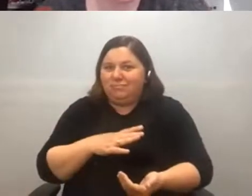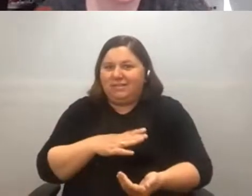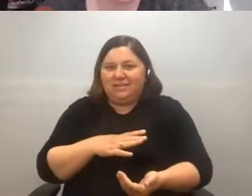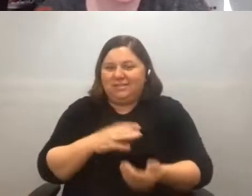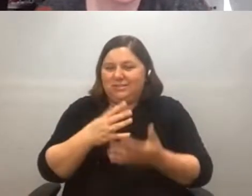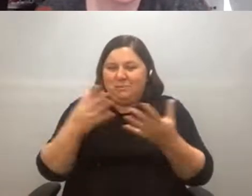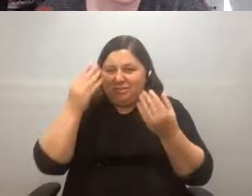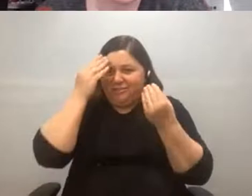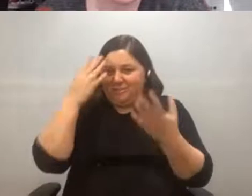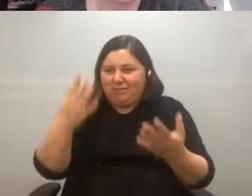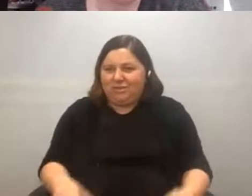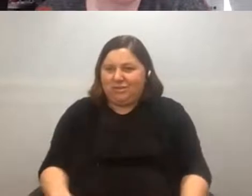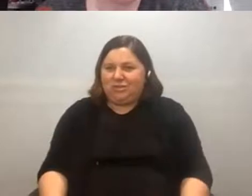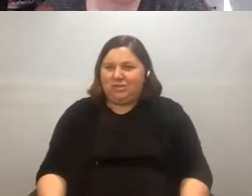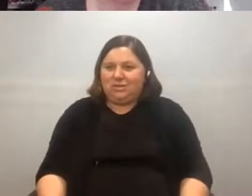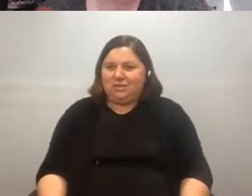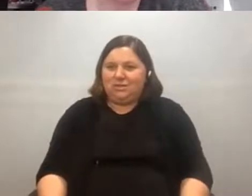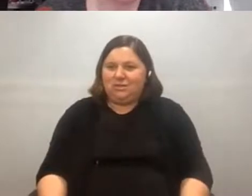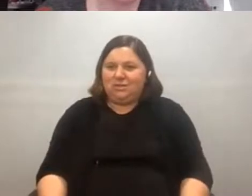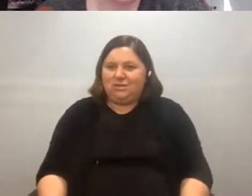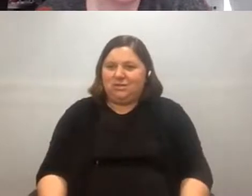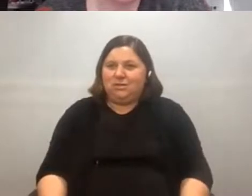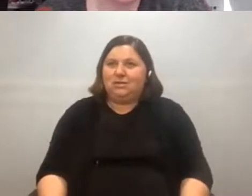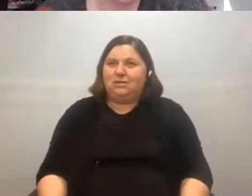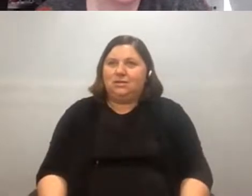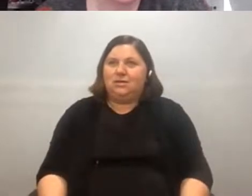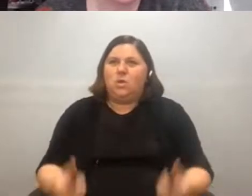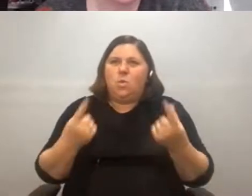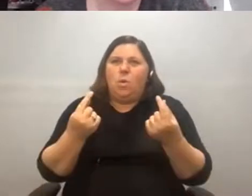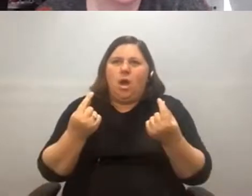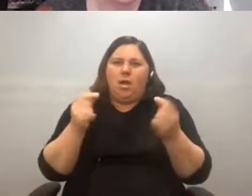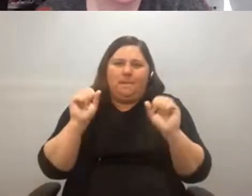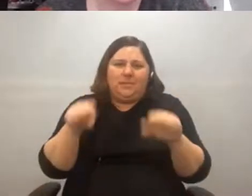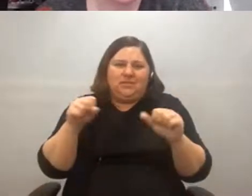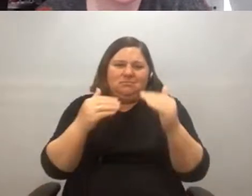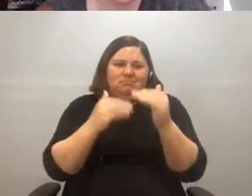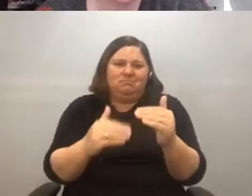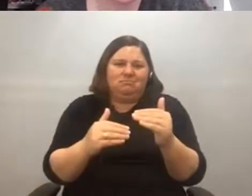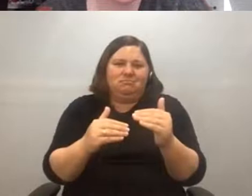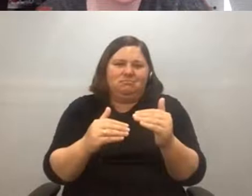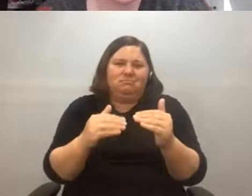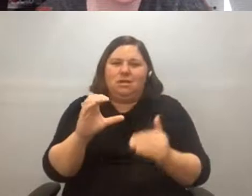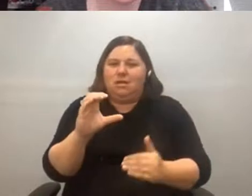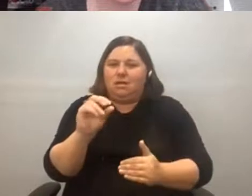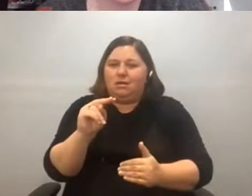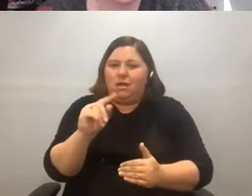here okay um what are the potential limitations as far as contrast shapes and content to